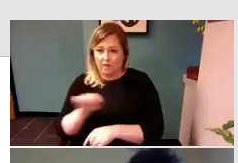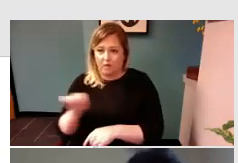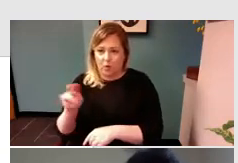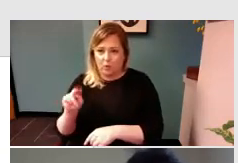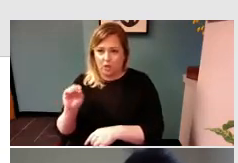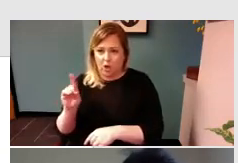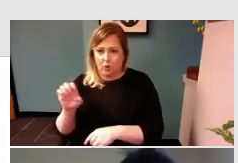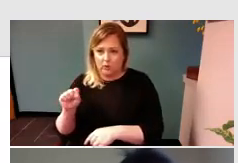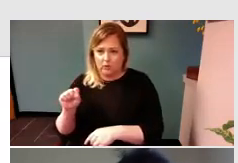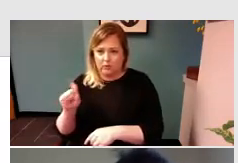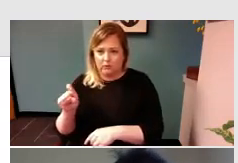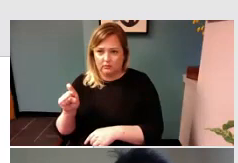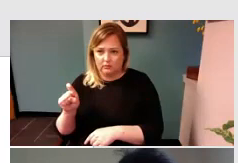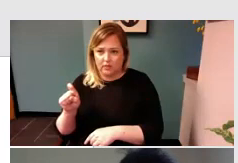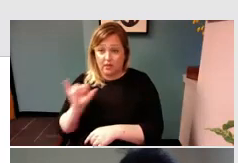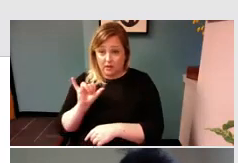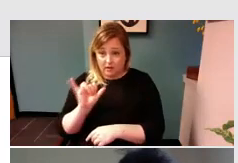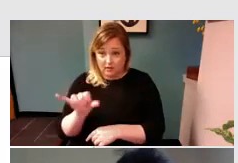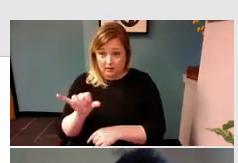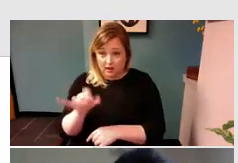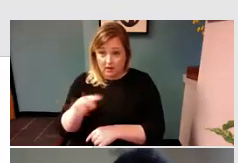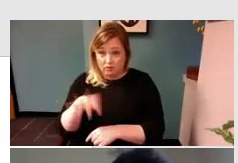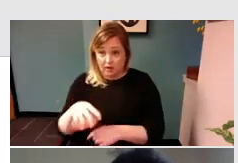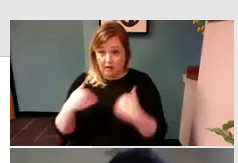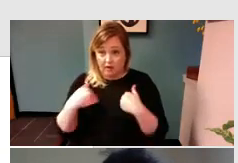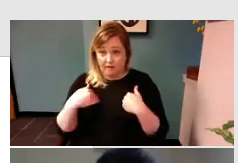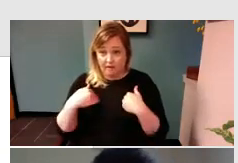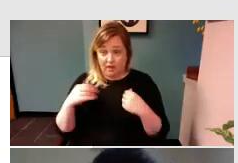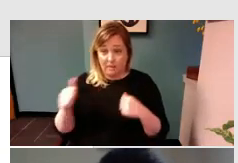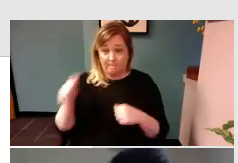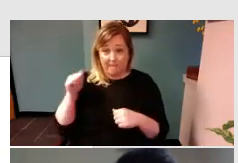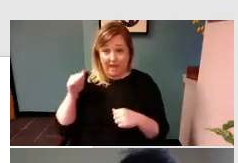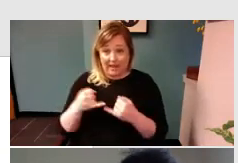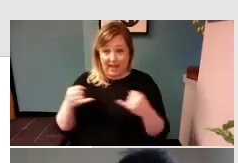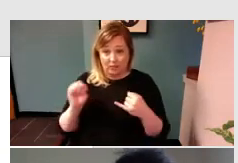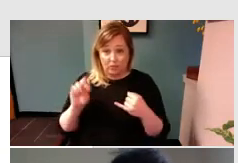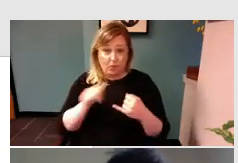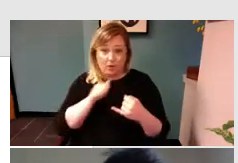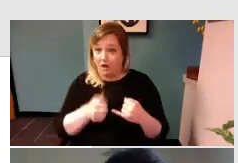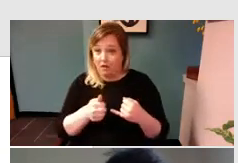Does this graph have a back edge or not? Yes or no?